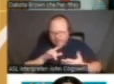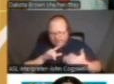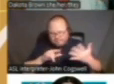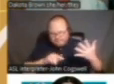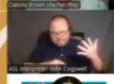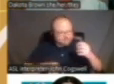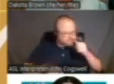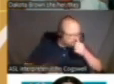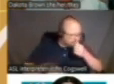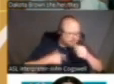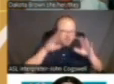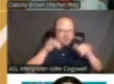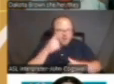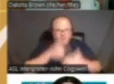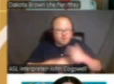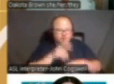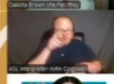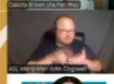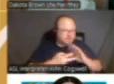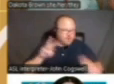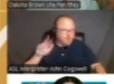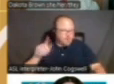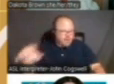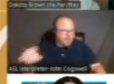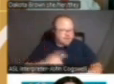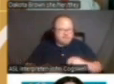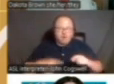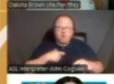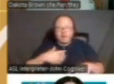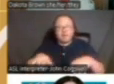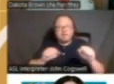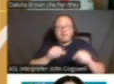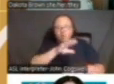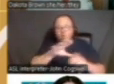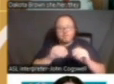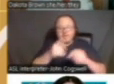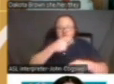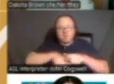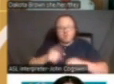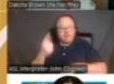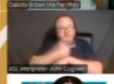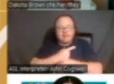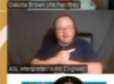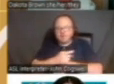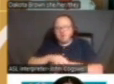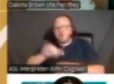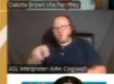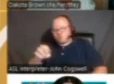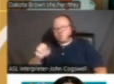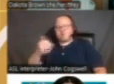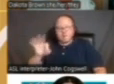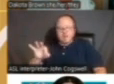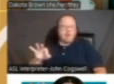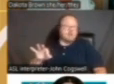I don't expect them to know what WAID stands for, right? But instead of holding their meeting during the day, they're going to hold it on June 19th, on Juneteenth